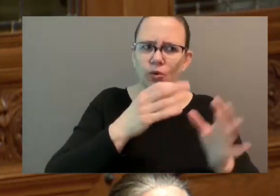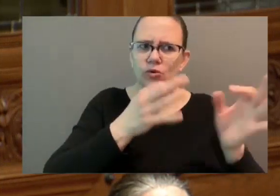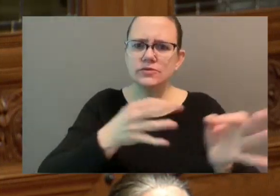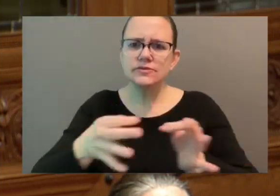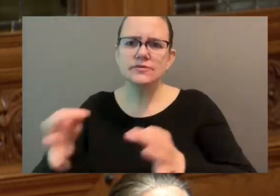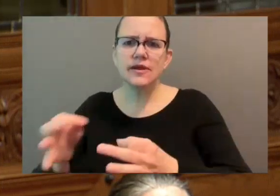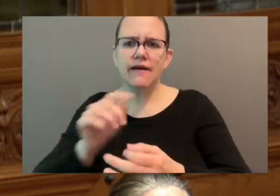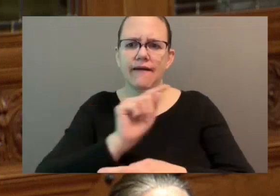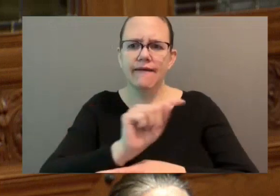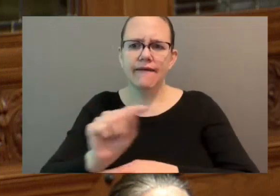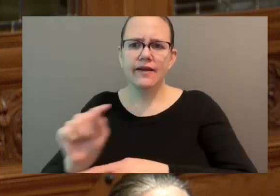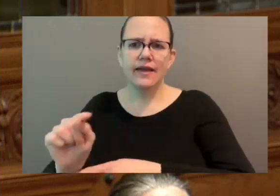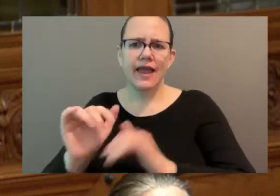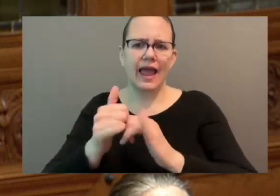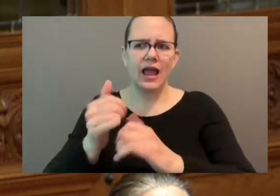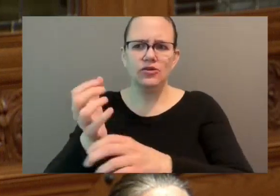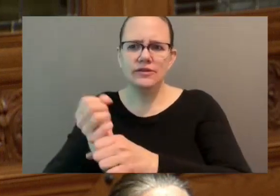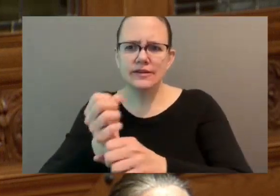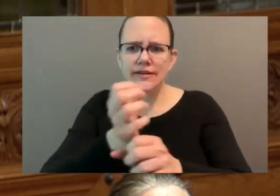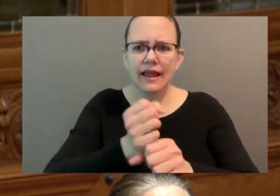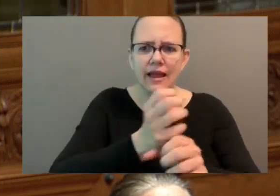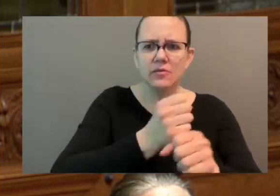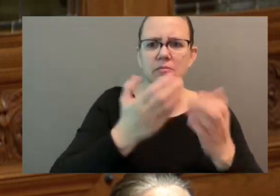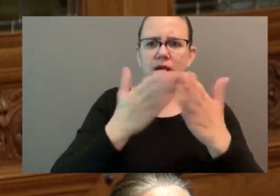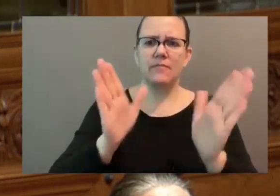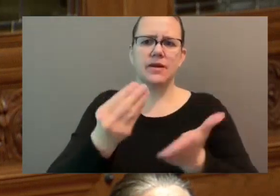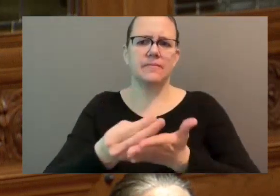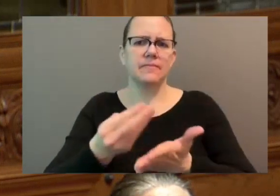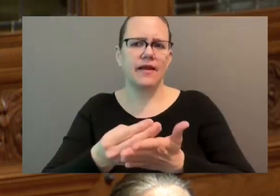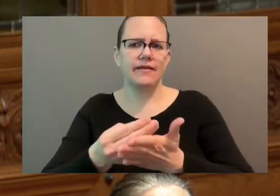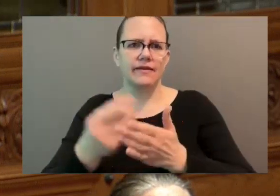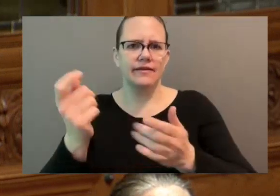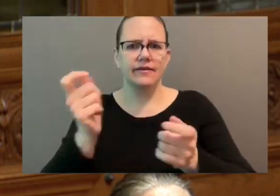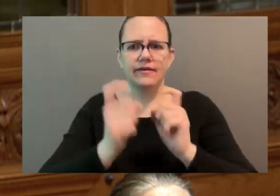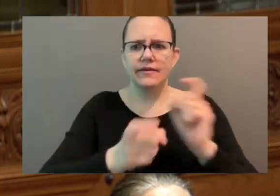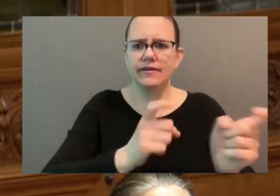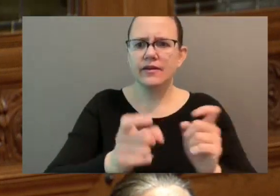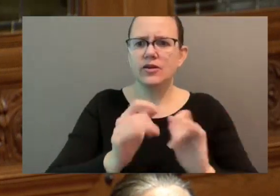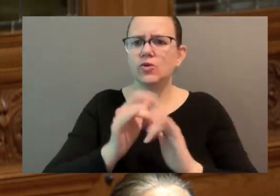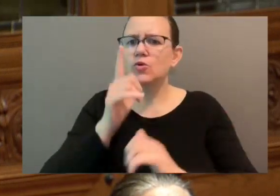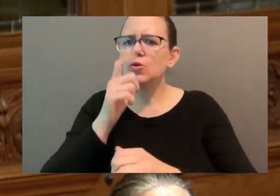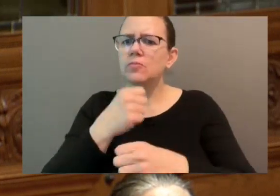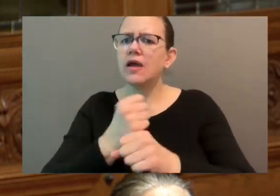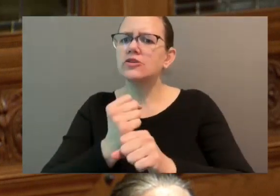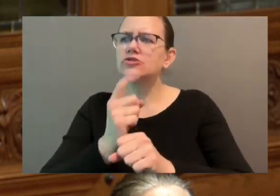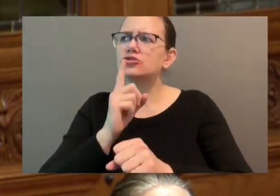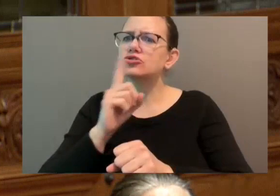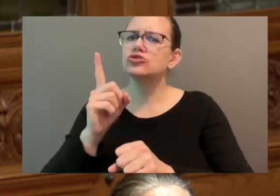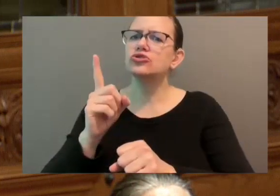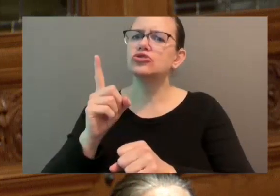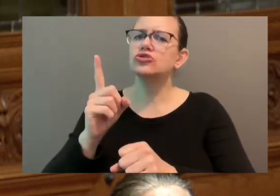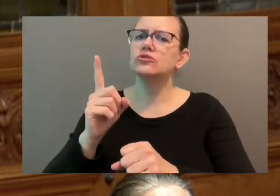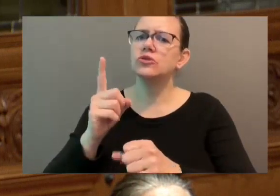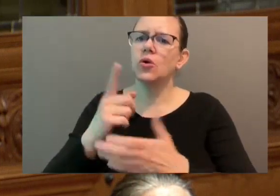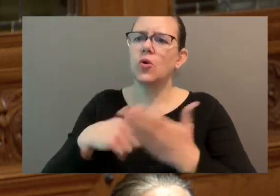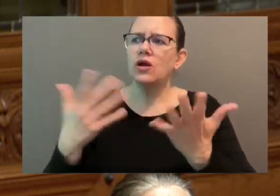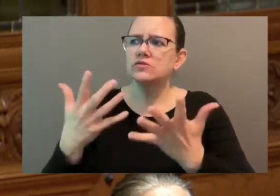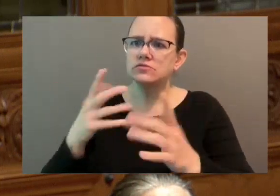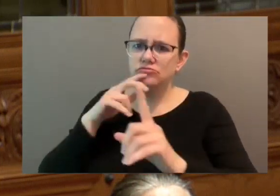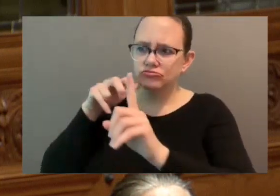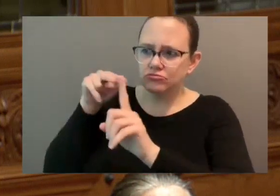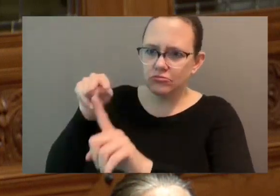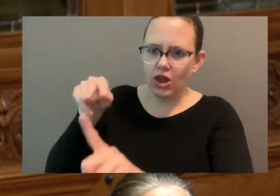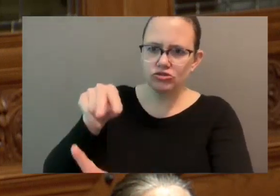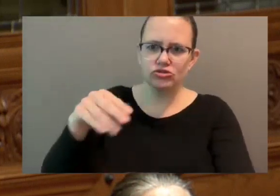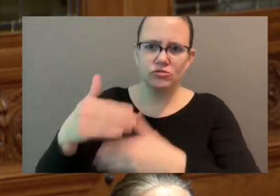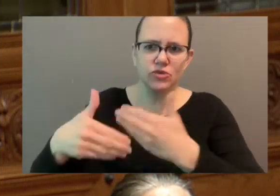are trustworthy. I didn't ask the question to the Minister of Energy and Mines, who